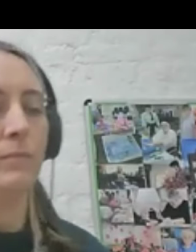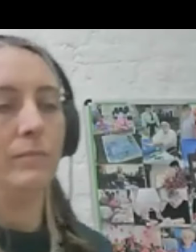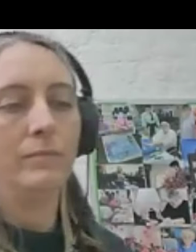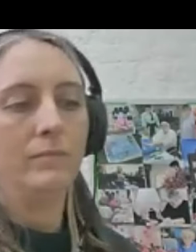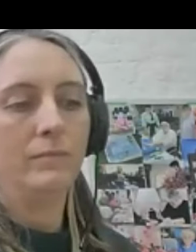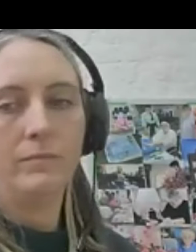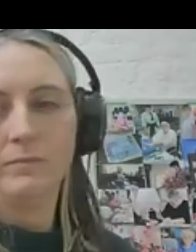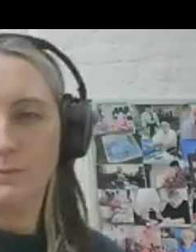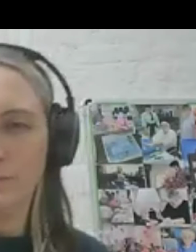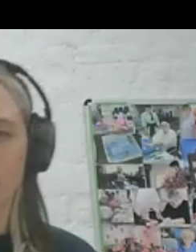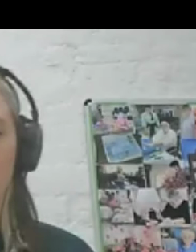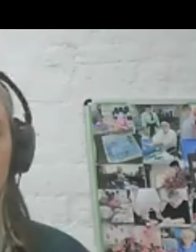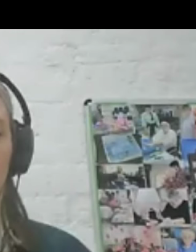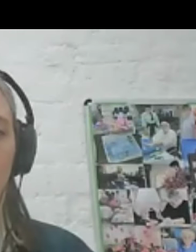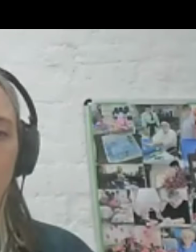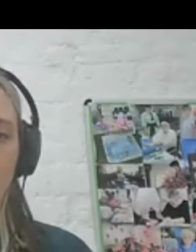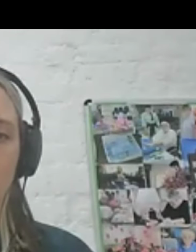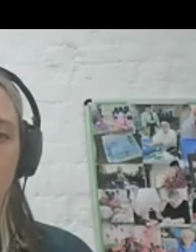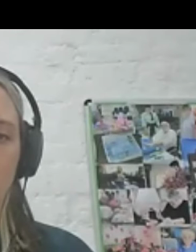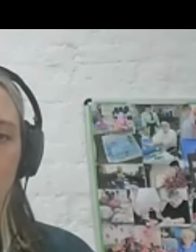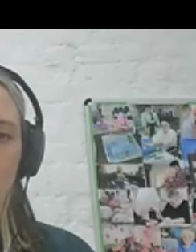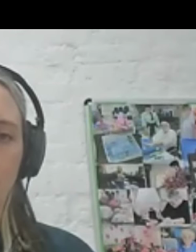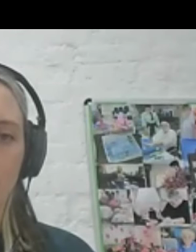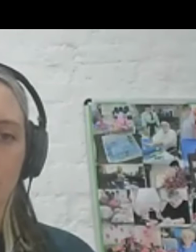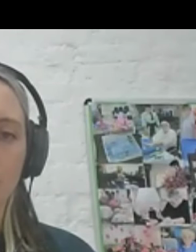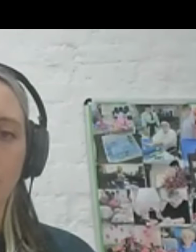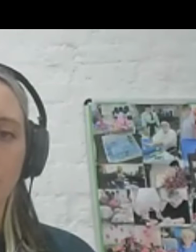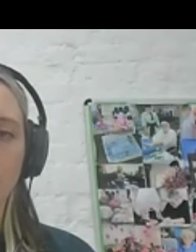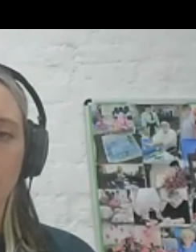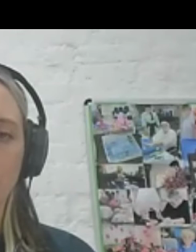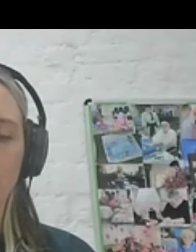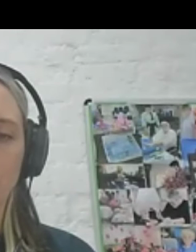speaker. So 1 minute warning. Thank you.